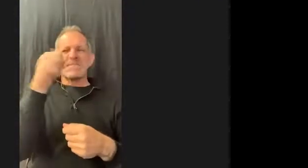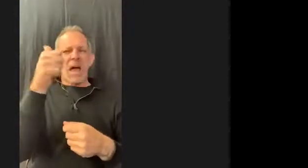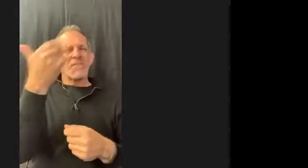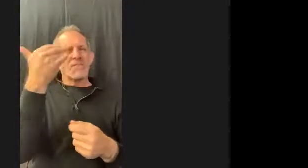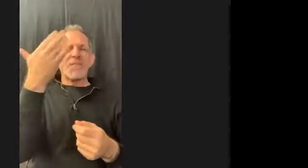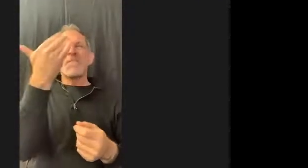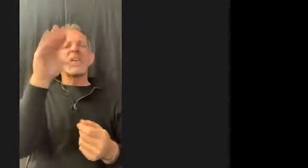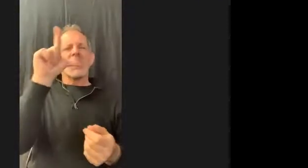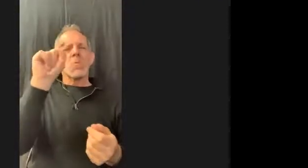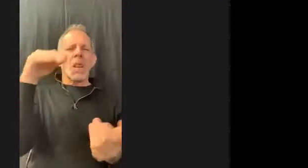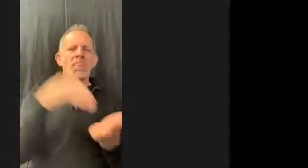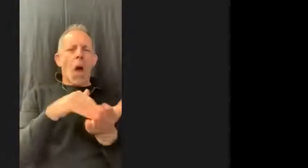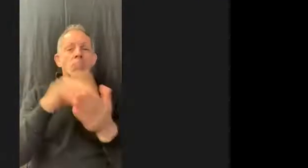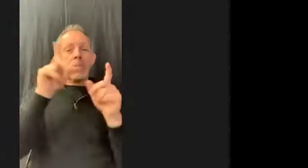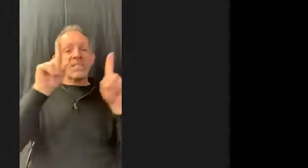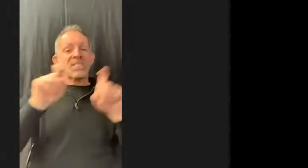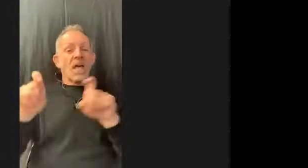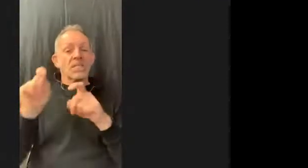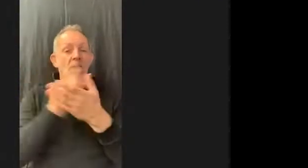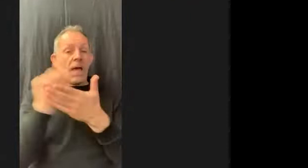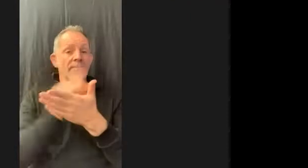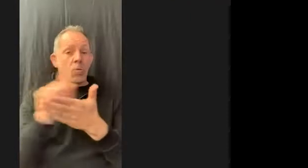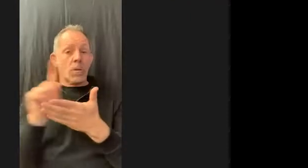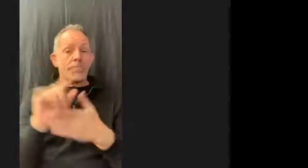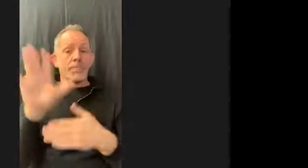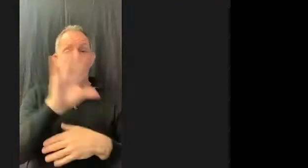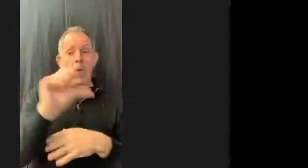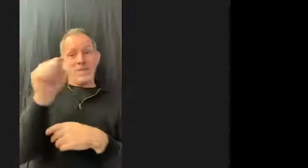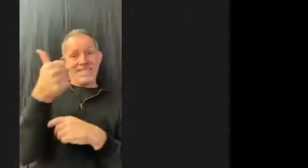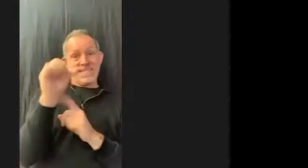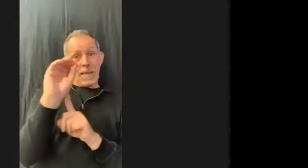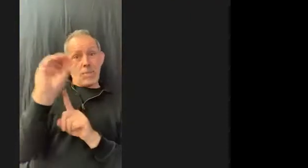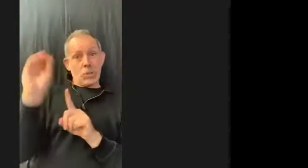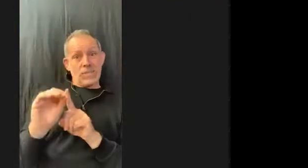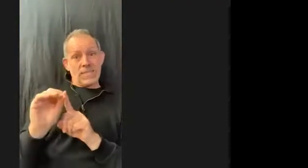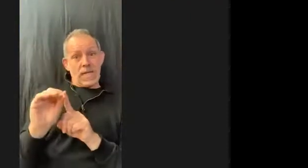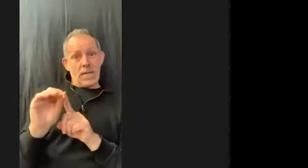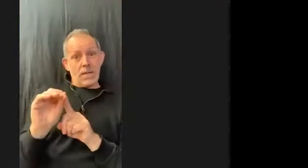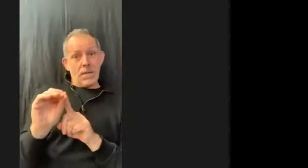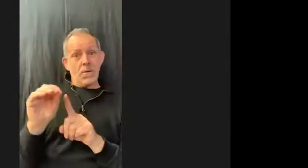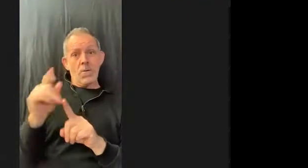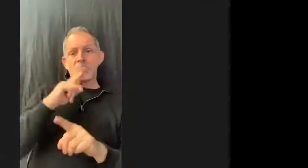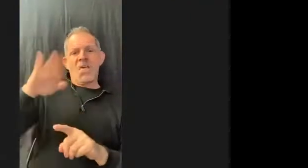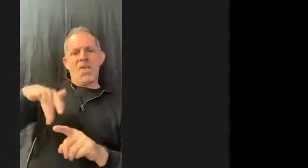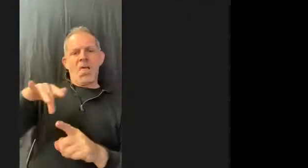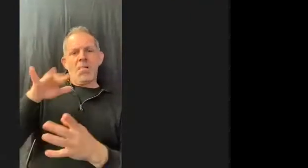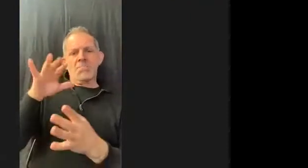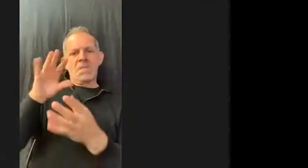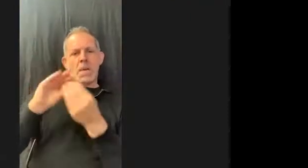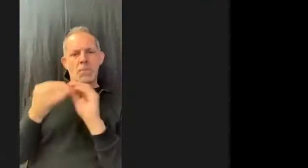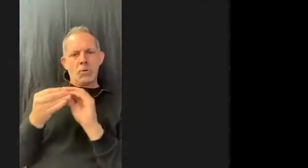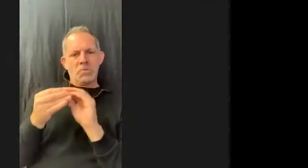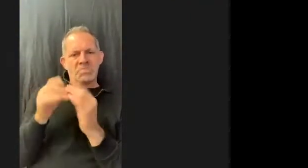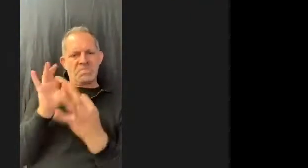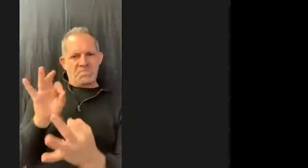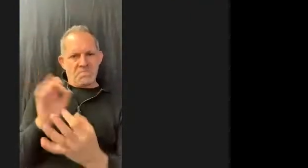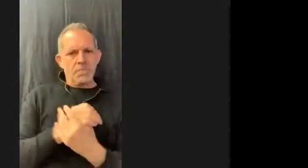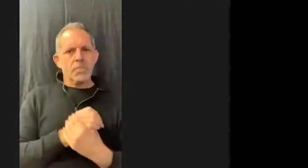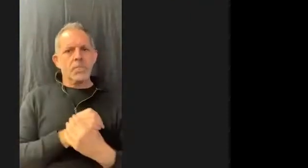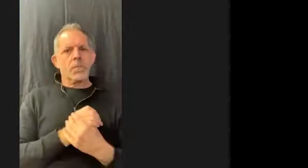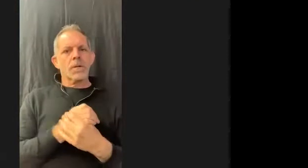around 10%. We don't have perfect visibility on that because there's a large backlog of negative tests